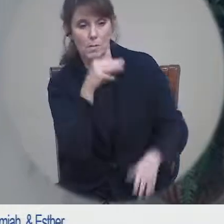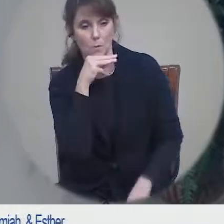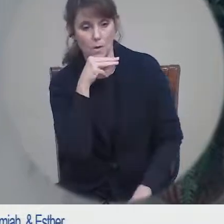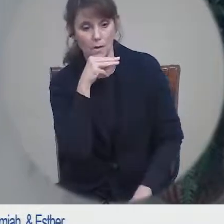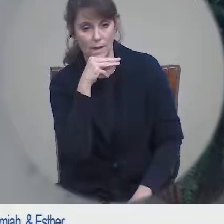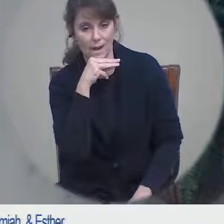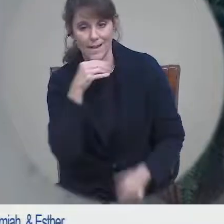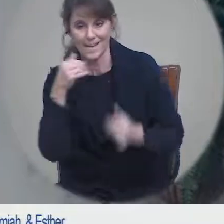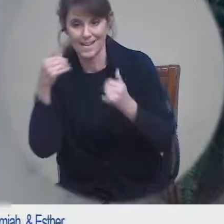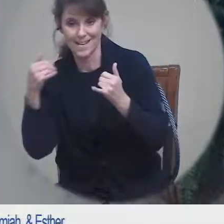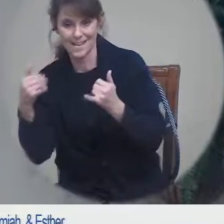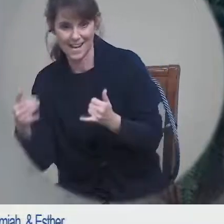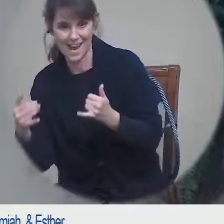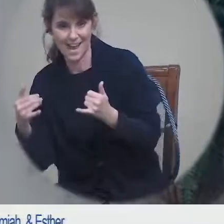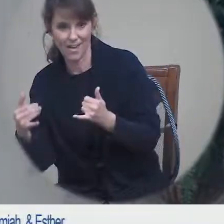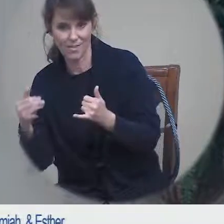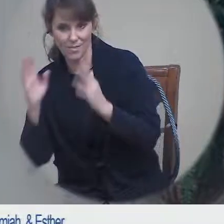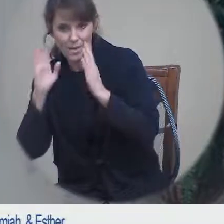heed.